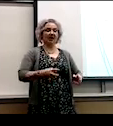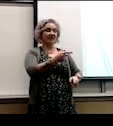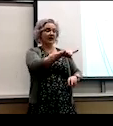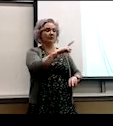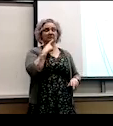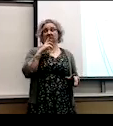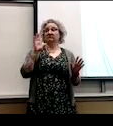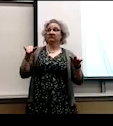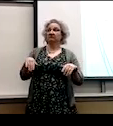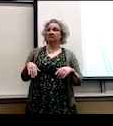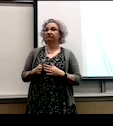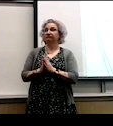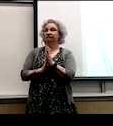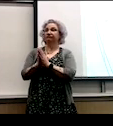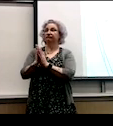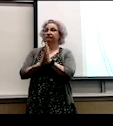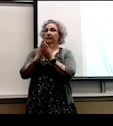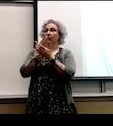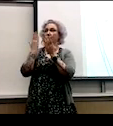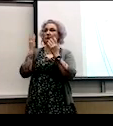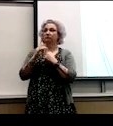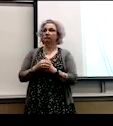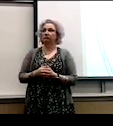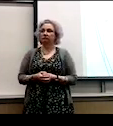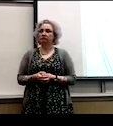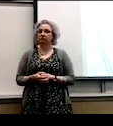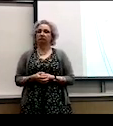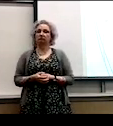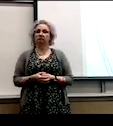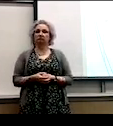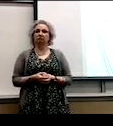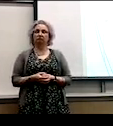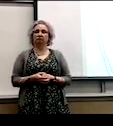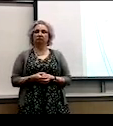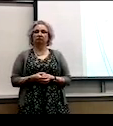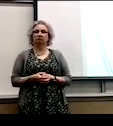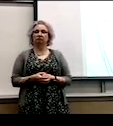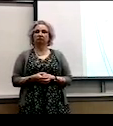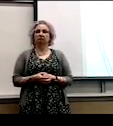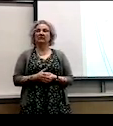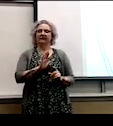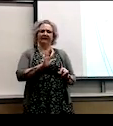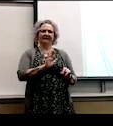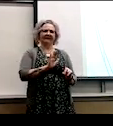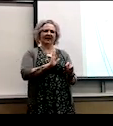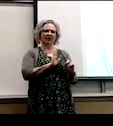today. So there's a variability on their performance on tests.